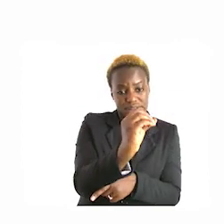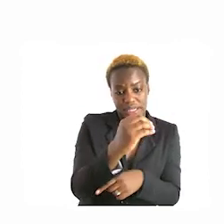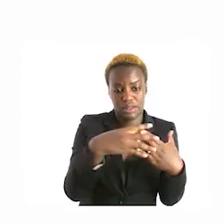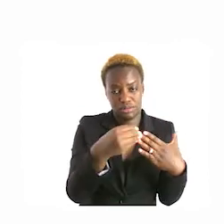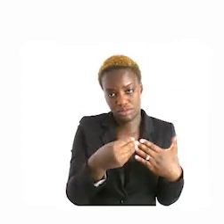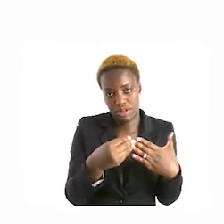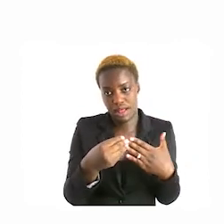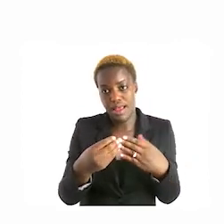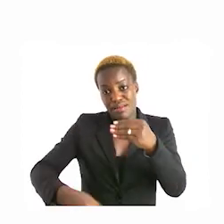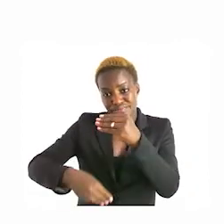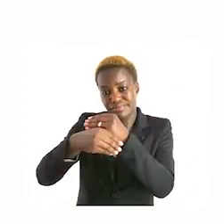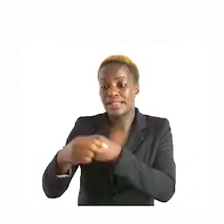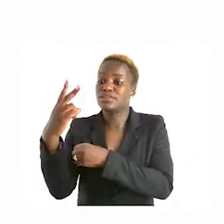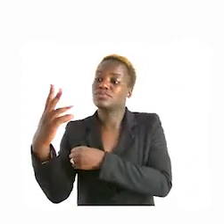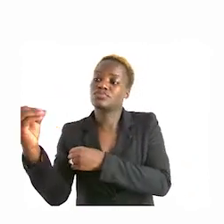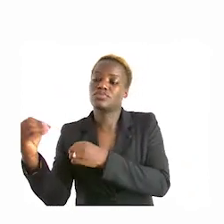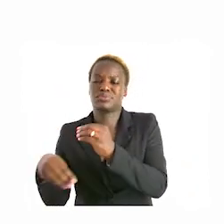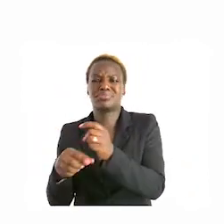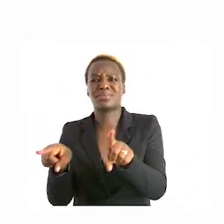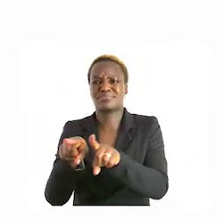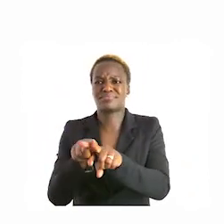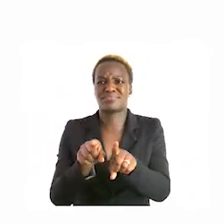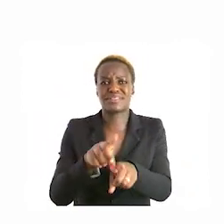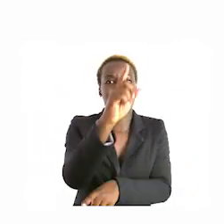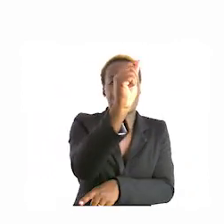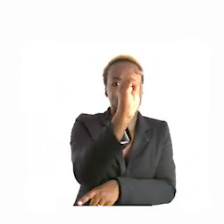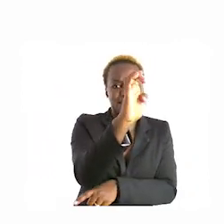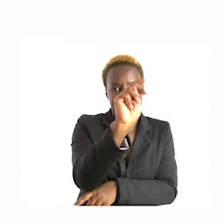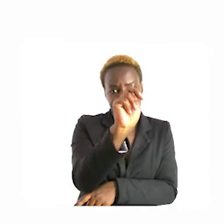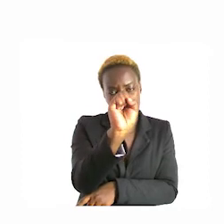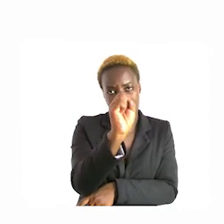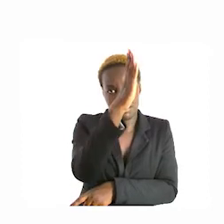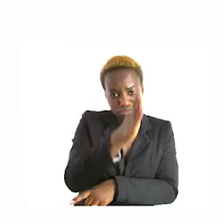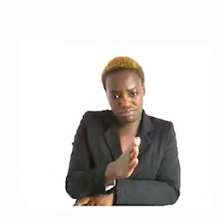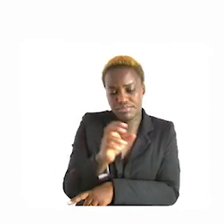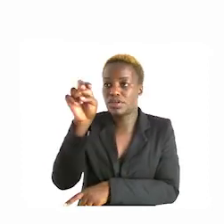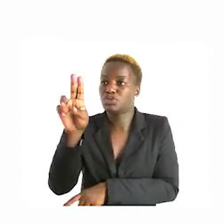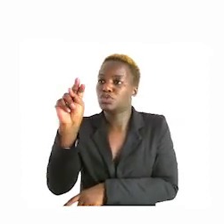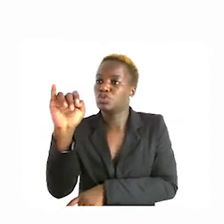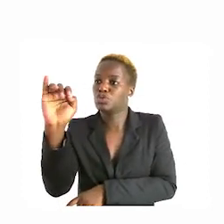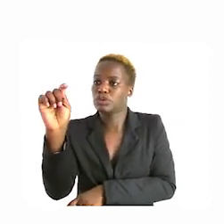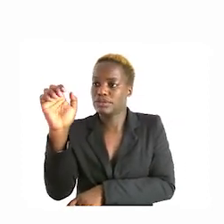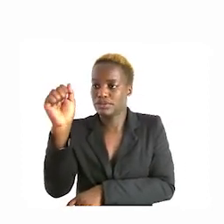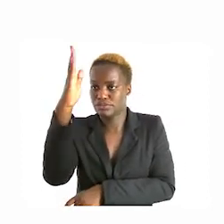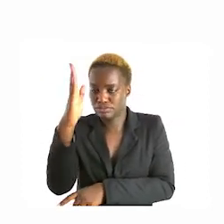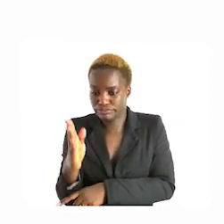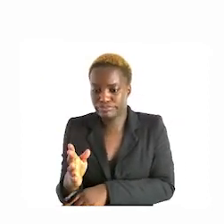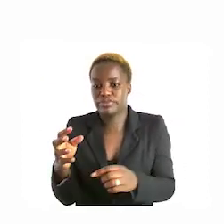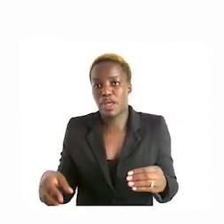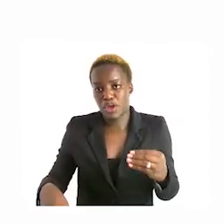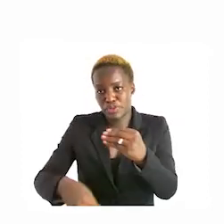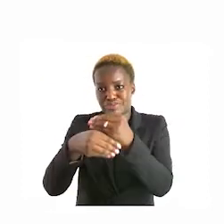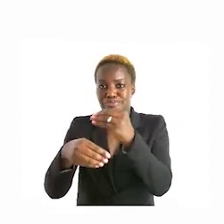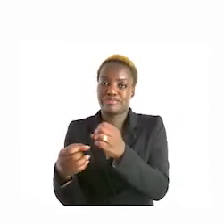a $20. You do the same. Write the numbers under each other and you add up, because we